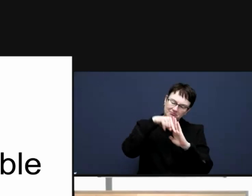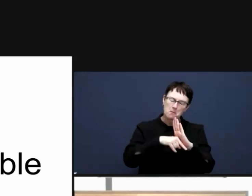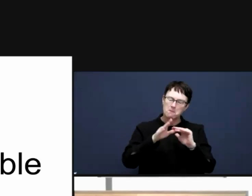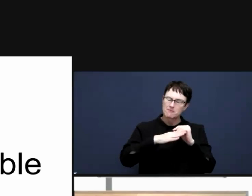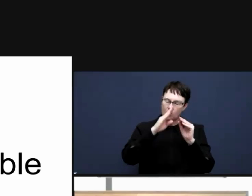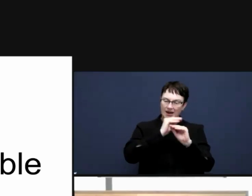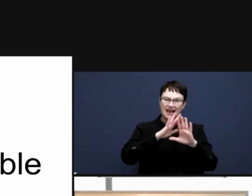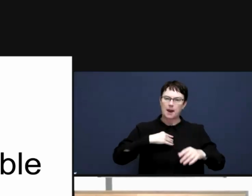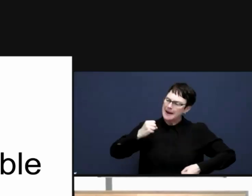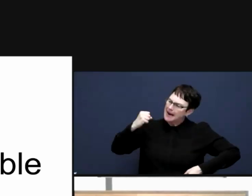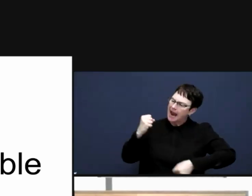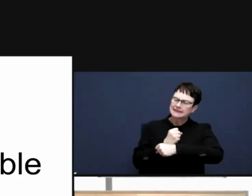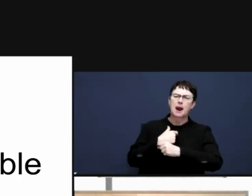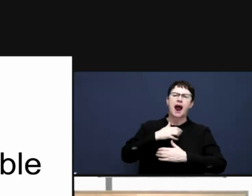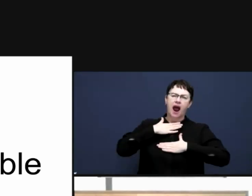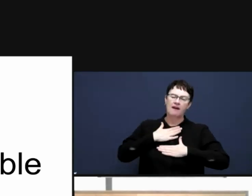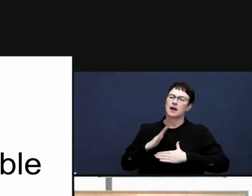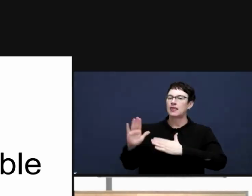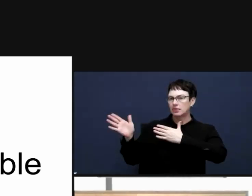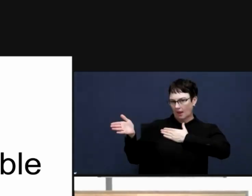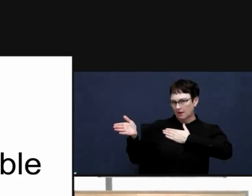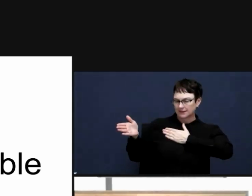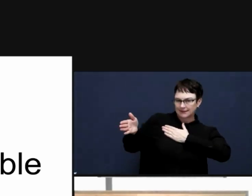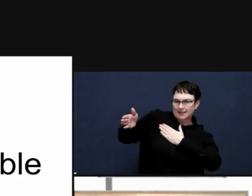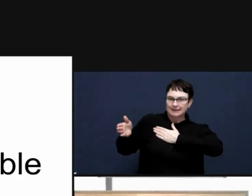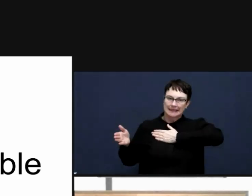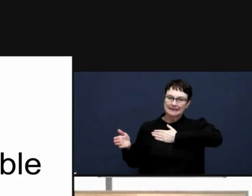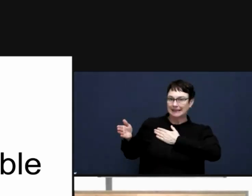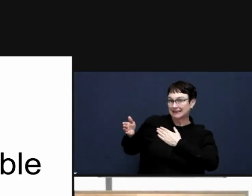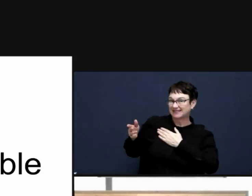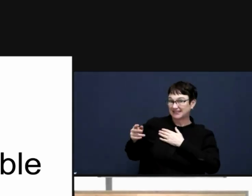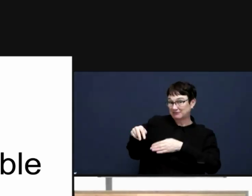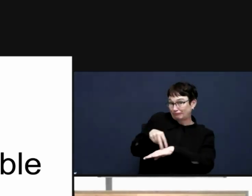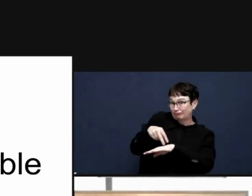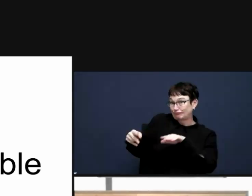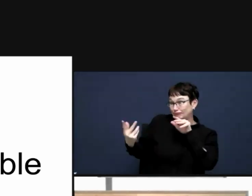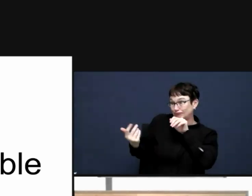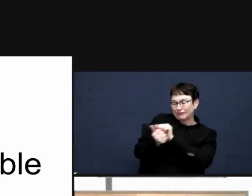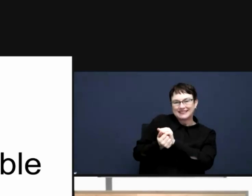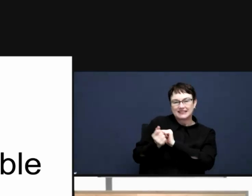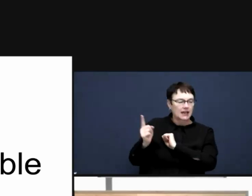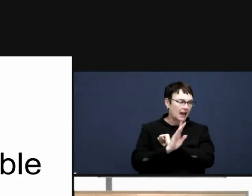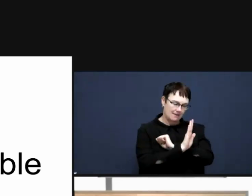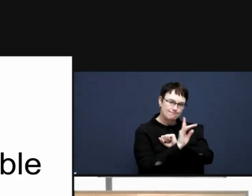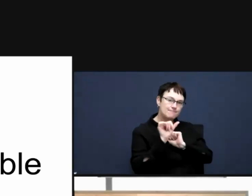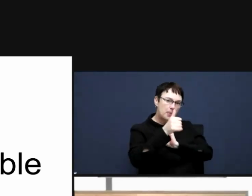but still. And after, yeah, exactly next time. I'll give you more time if you dance.